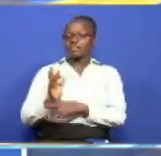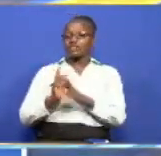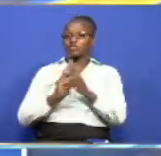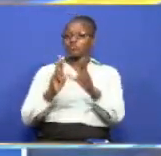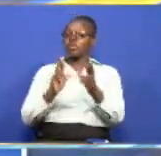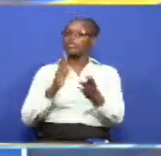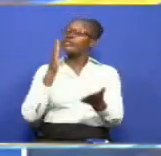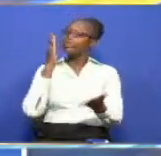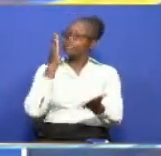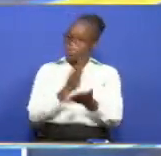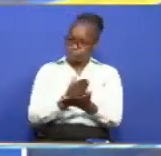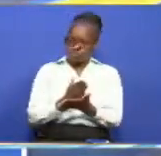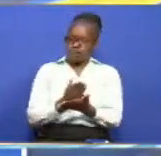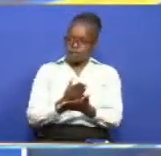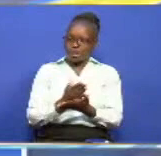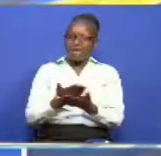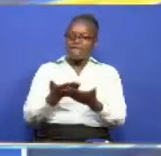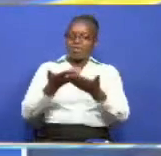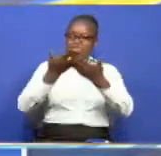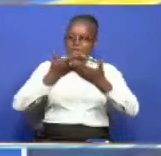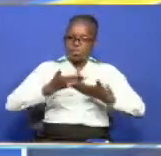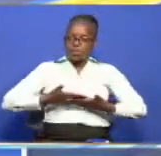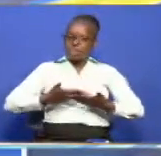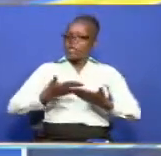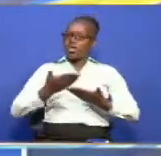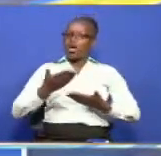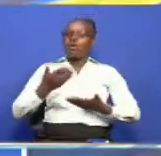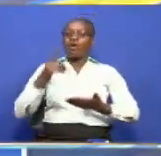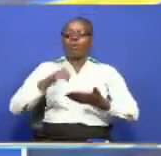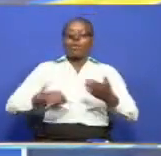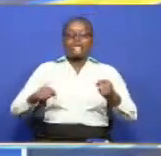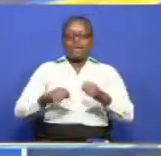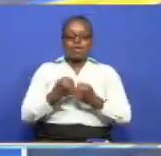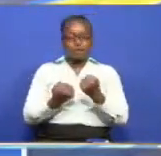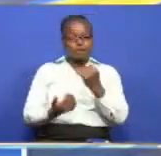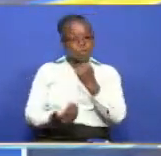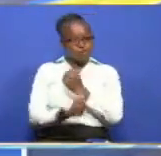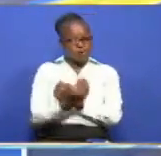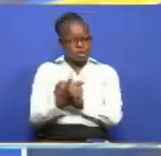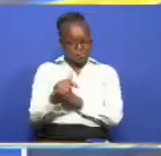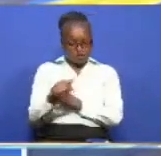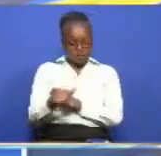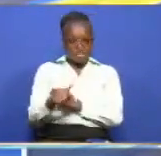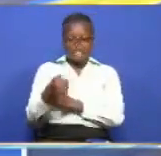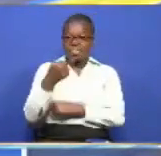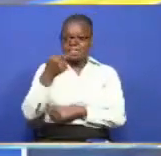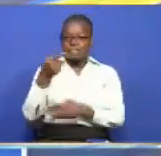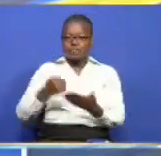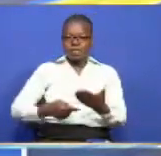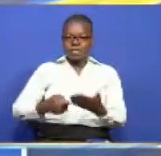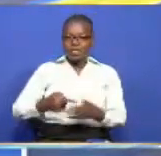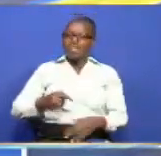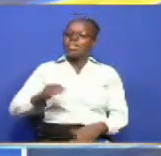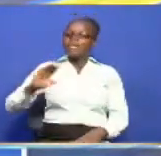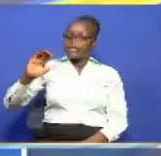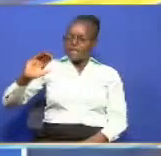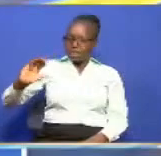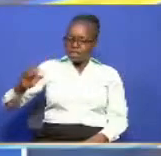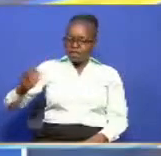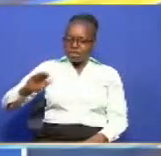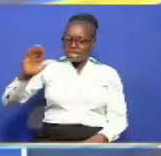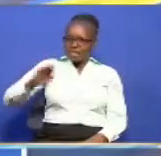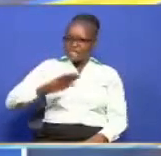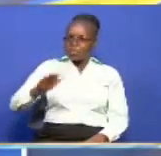way, and she's responded to the drama that ensued this morning at the County Assembly, and says the County Assembly that invited